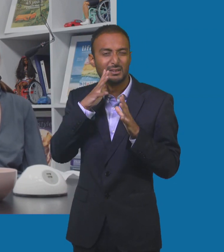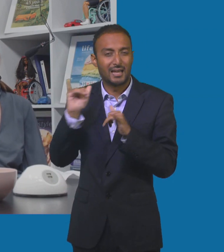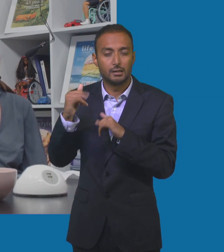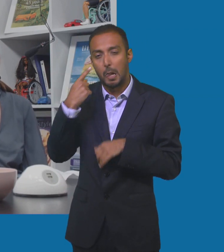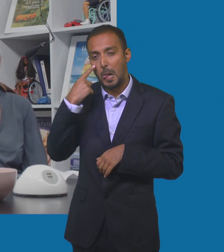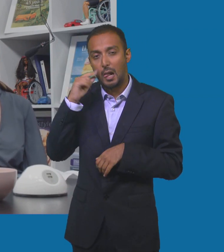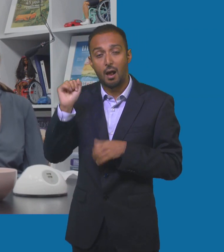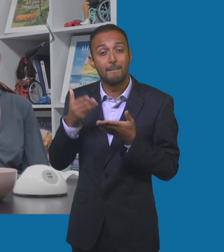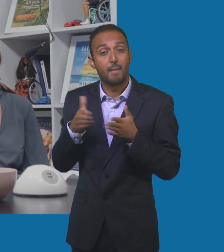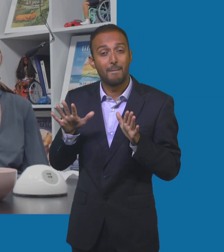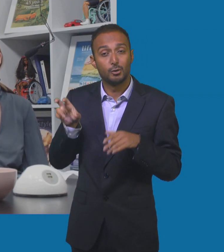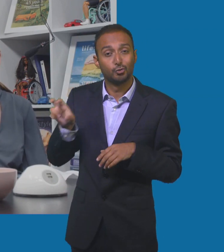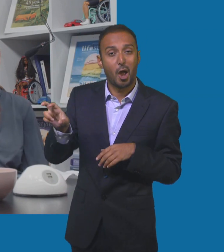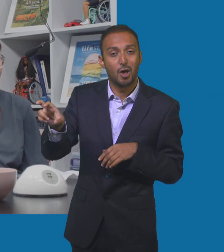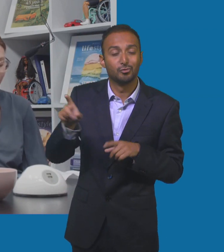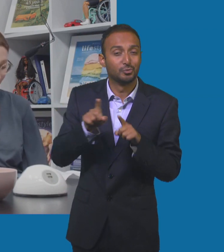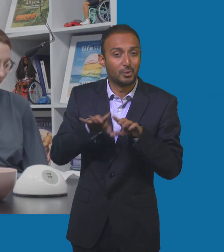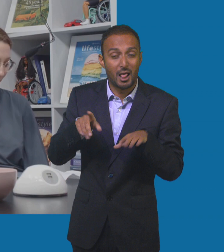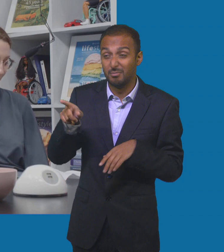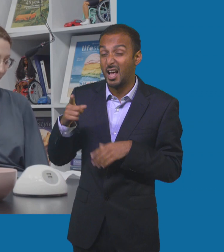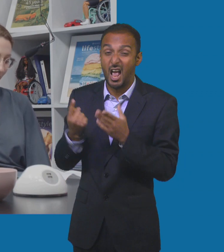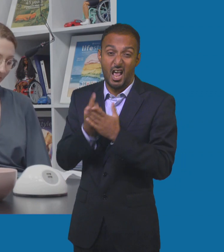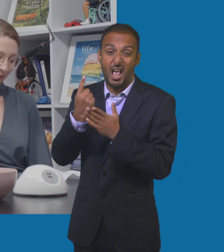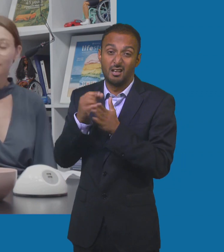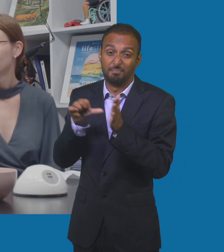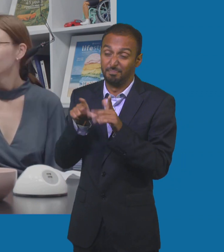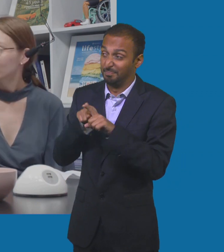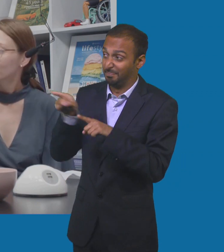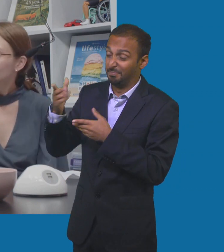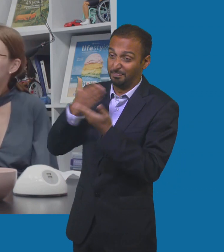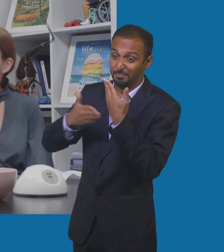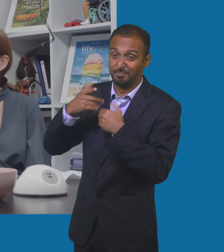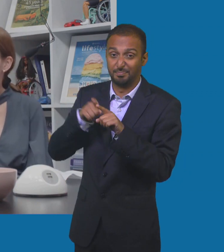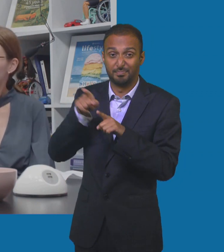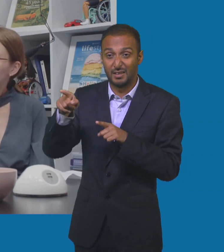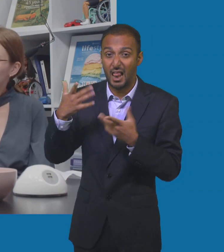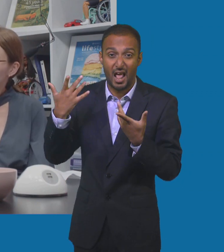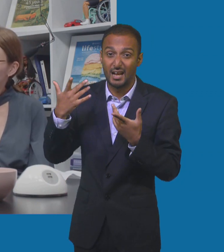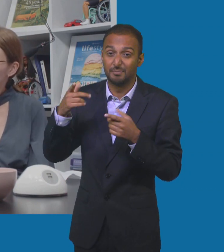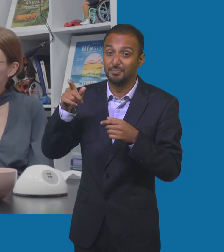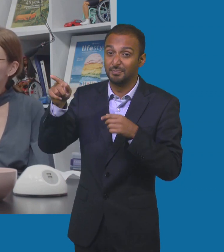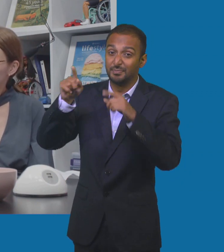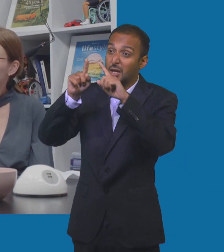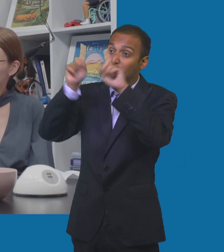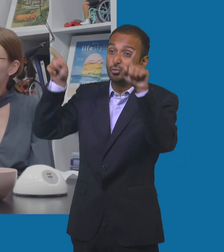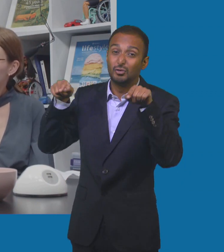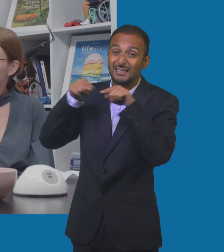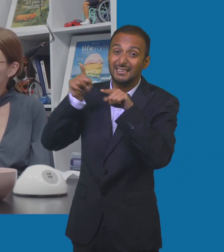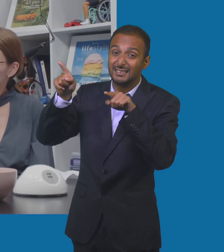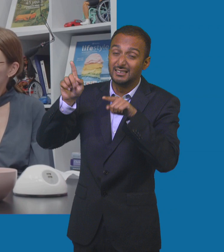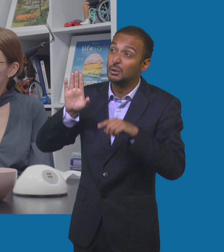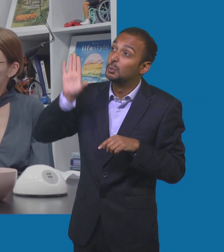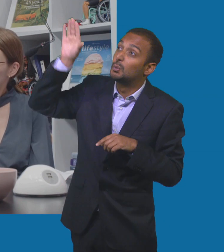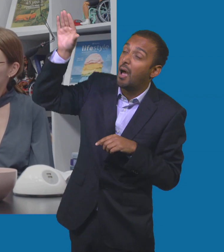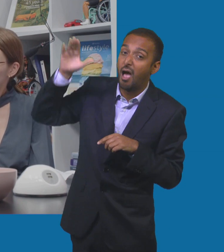yeah, we came across the issues you described. So yeah, it was things like the screens being too high and the charger being too heavy.